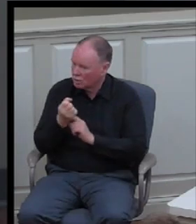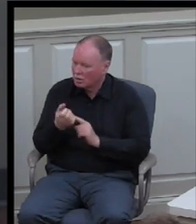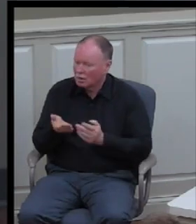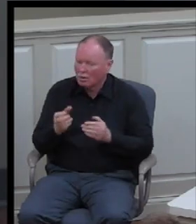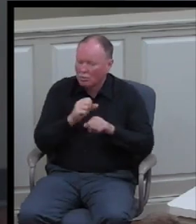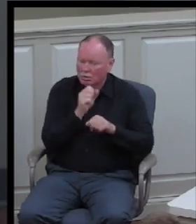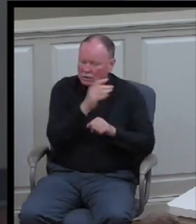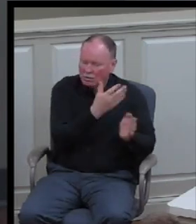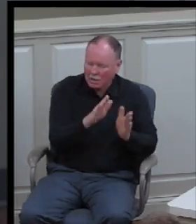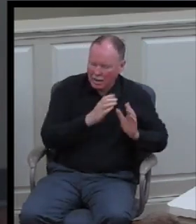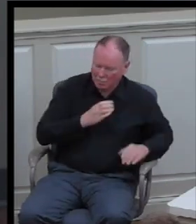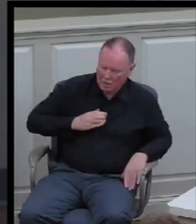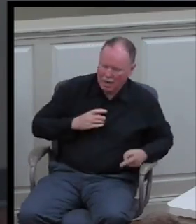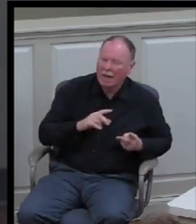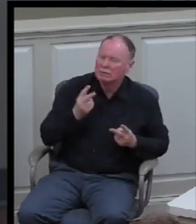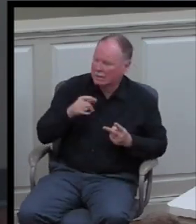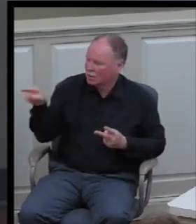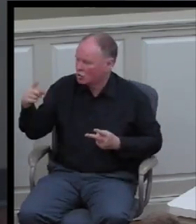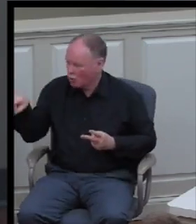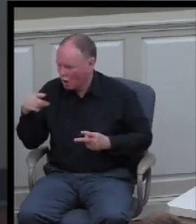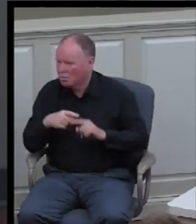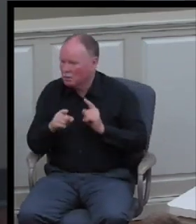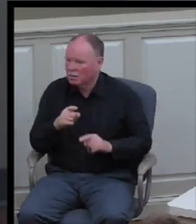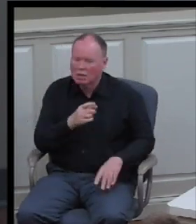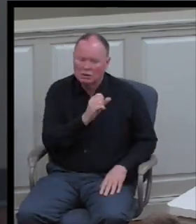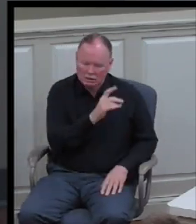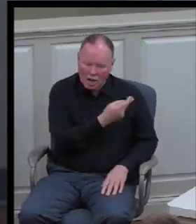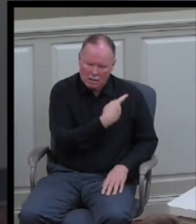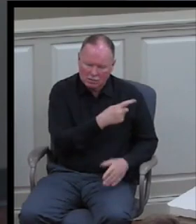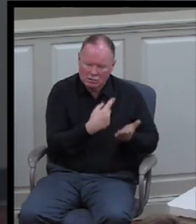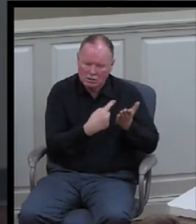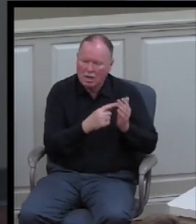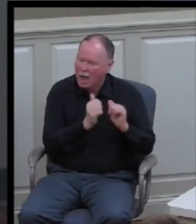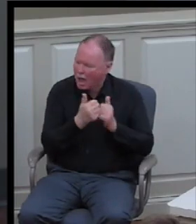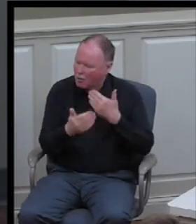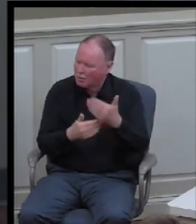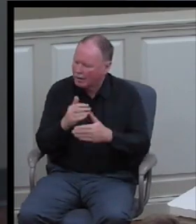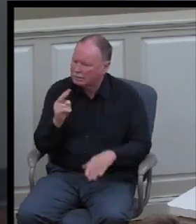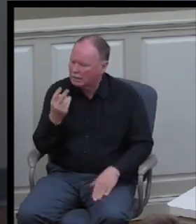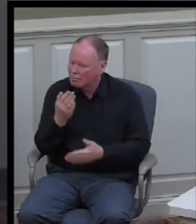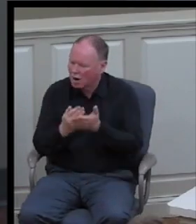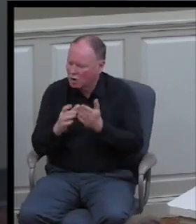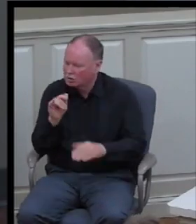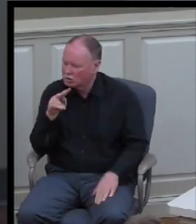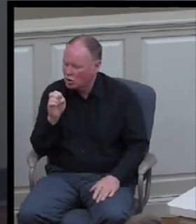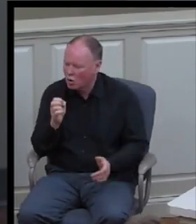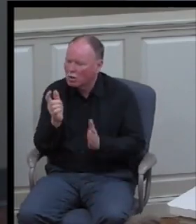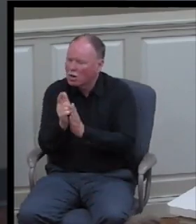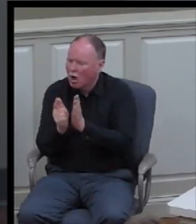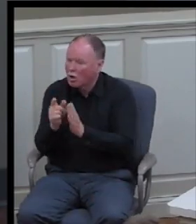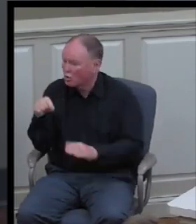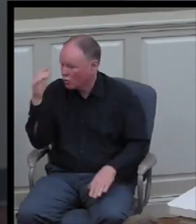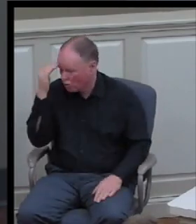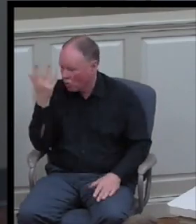commission and then would come to you guys. And Mr. Scott and I have been discussing how we kind of go forward with the second half of the zoning ordinance. As you